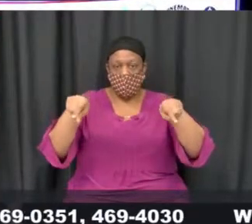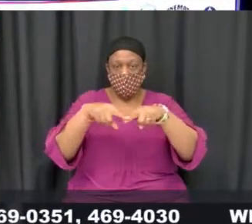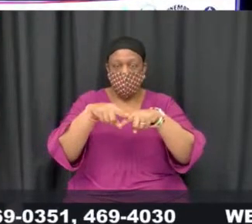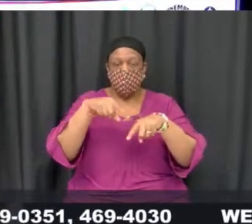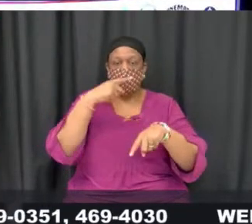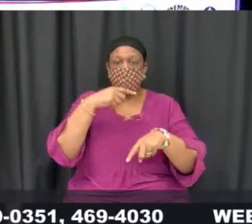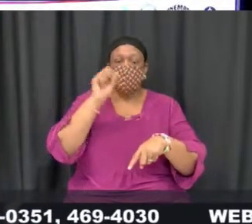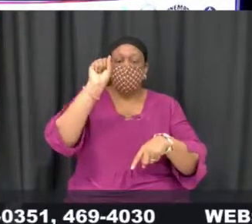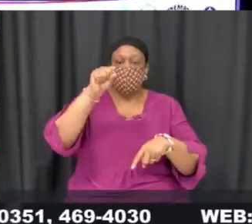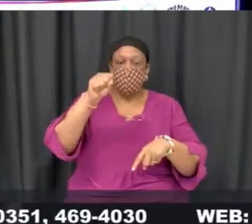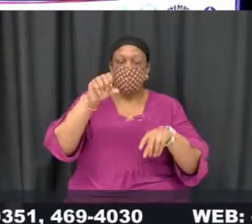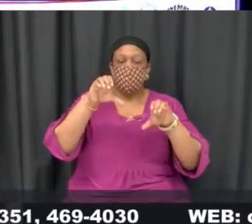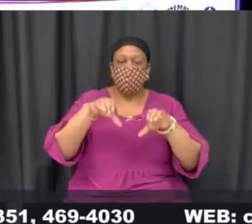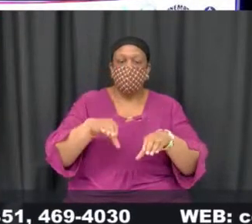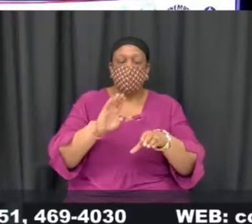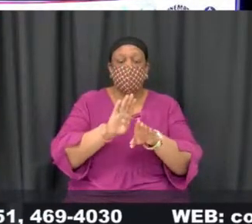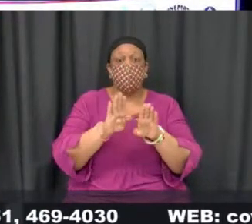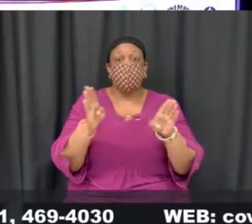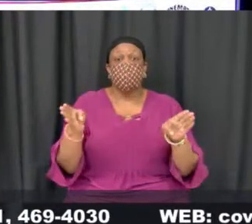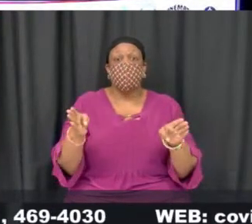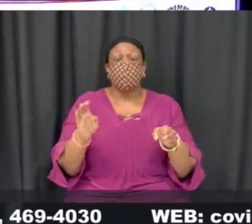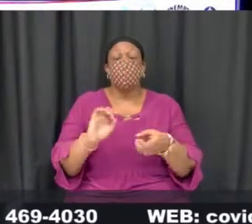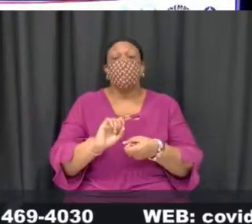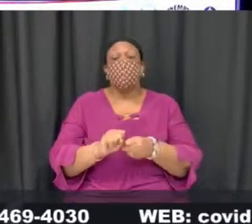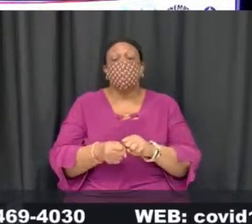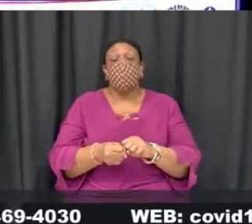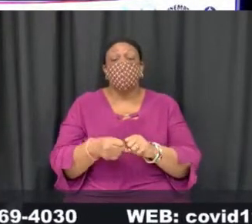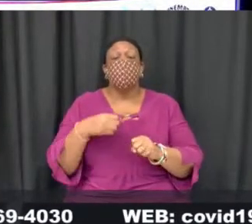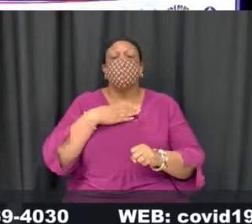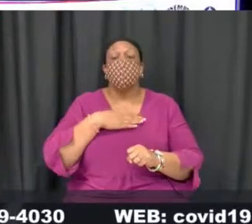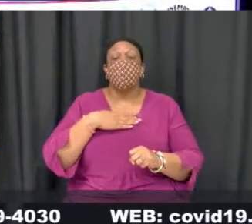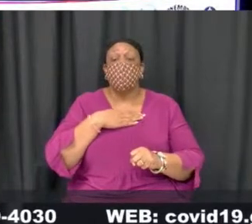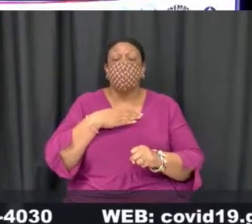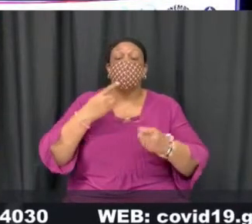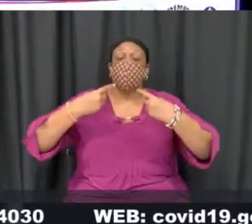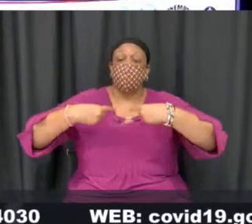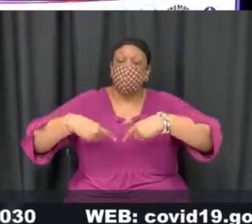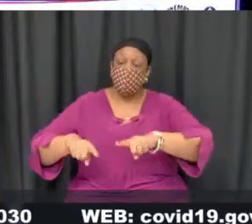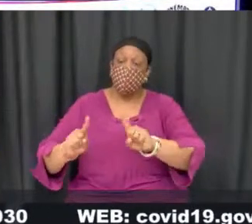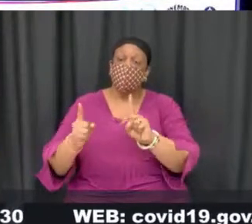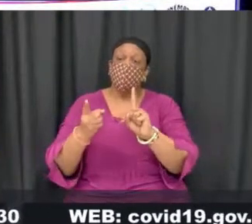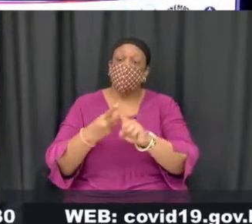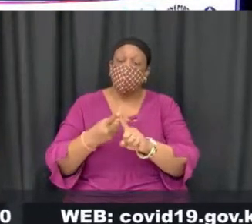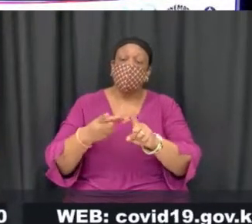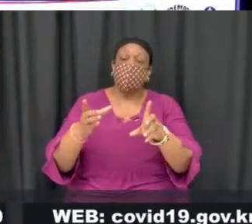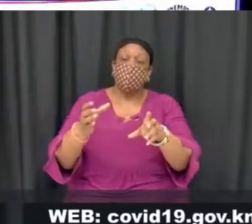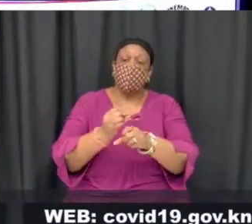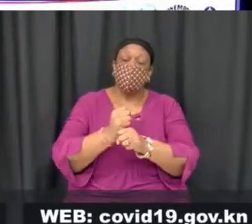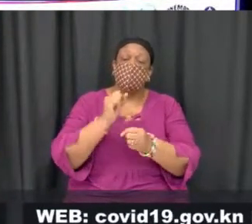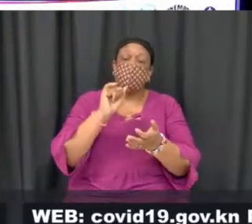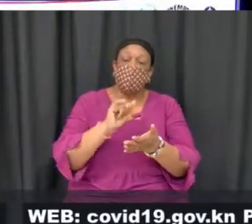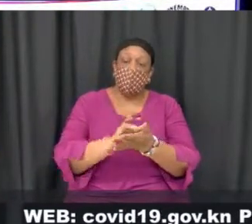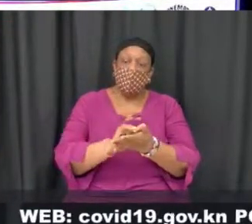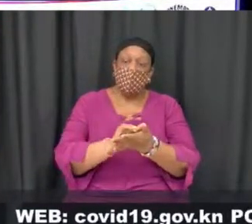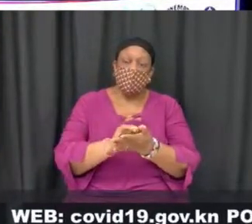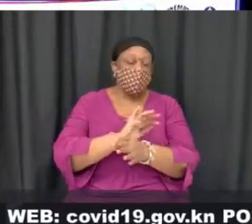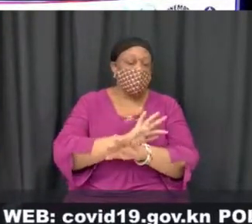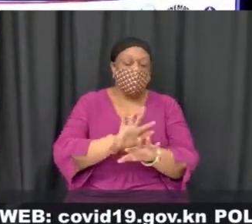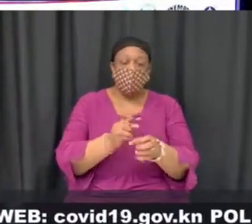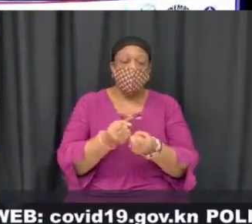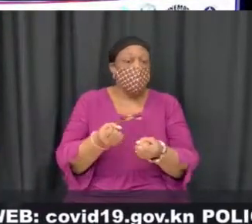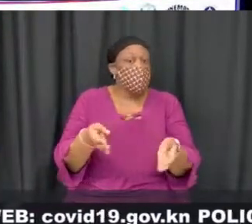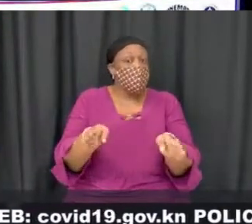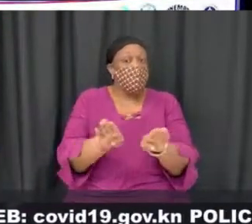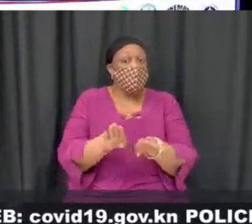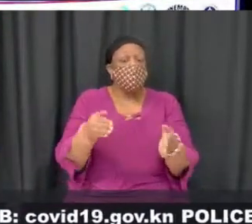for you to go and get these approvals as soon as possible to avoid any form of closure.